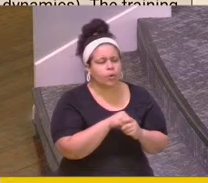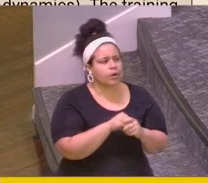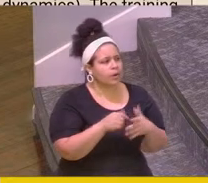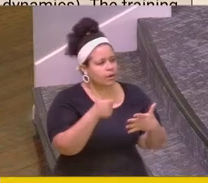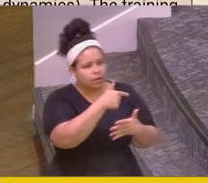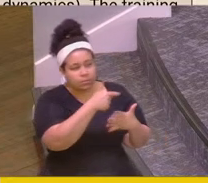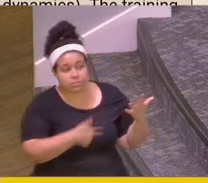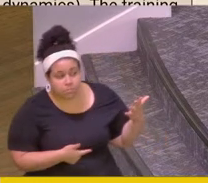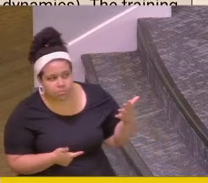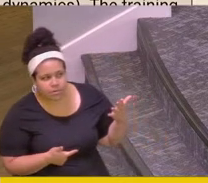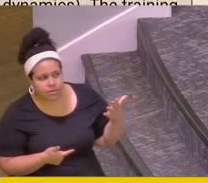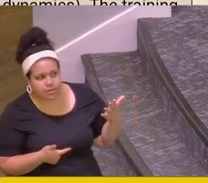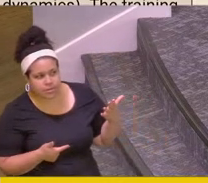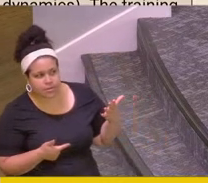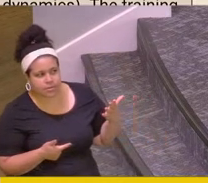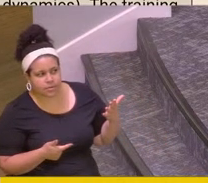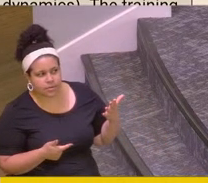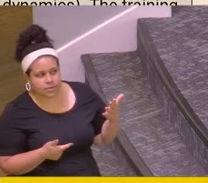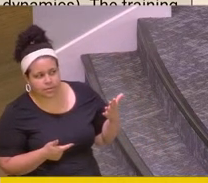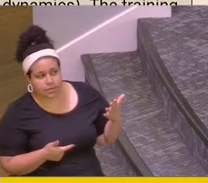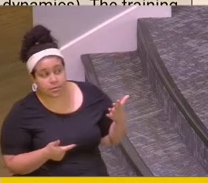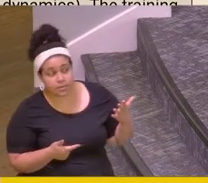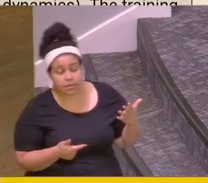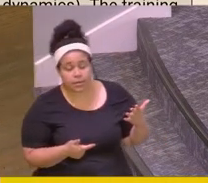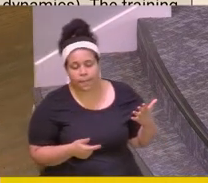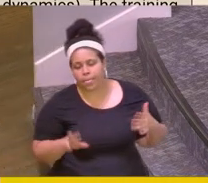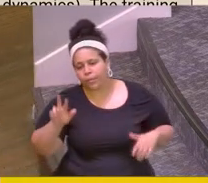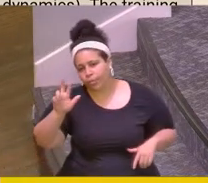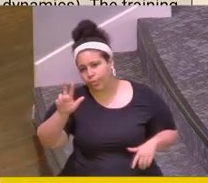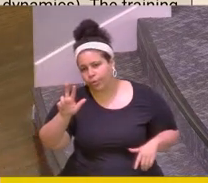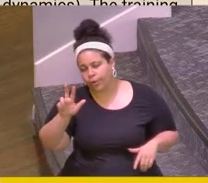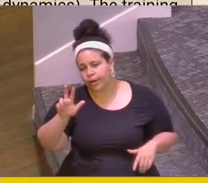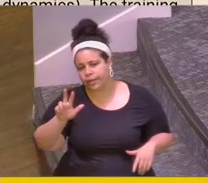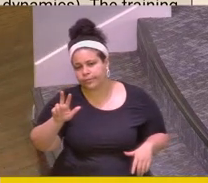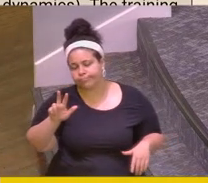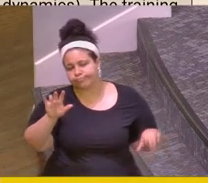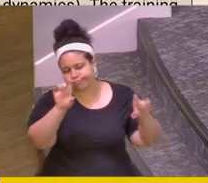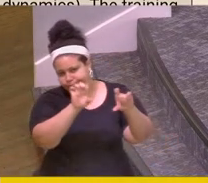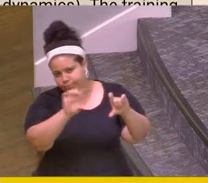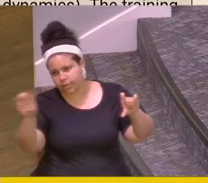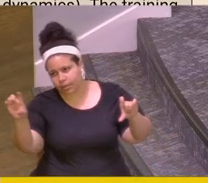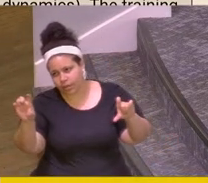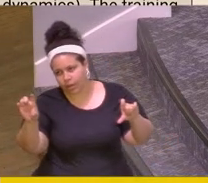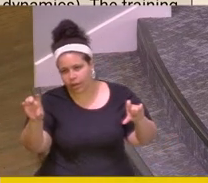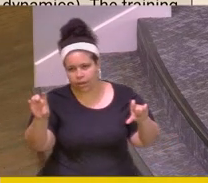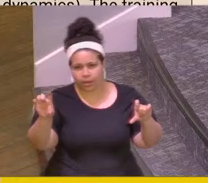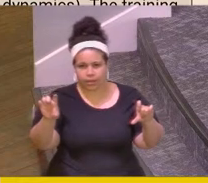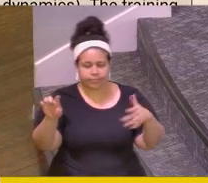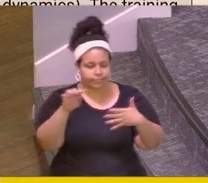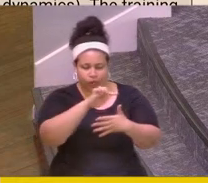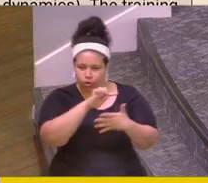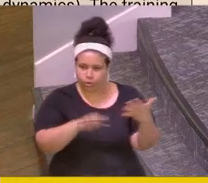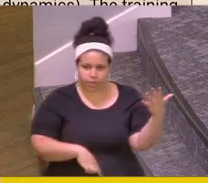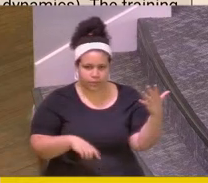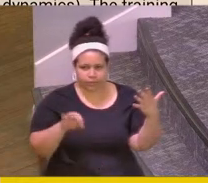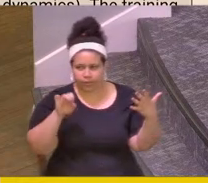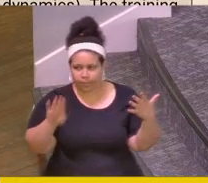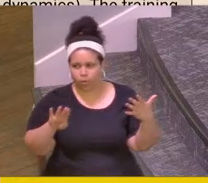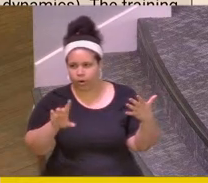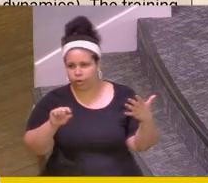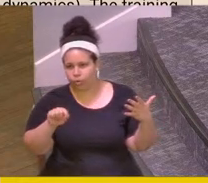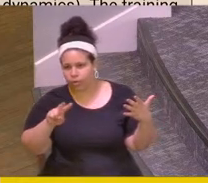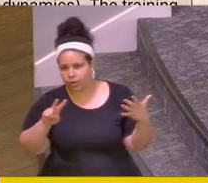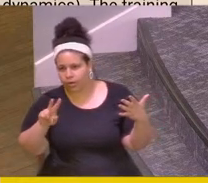listed in this box three under the findings. The directives for February 2023, which is when